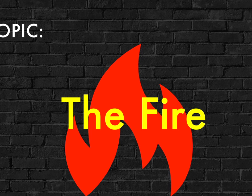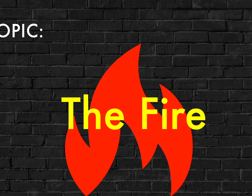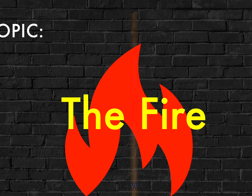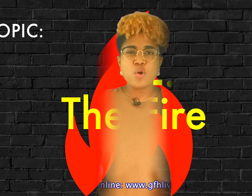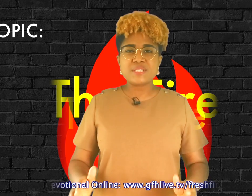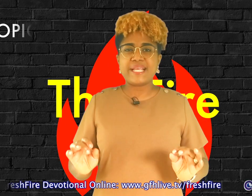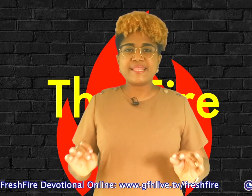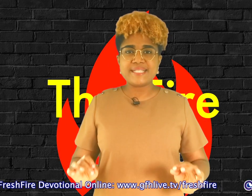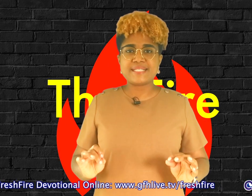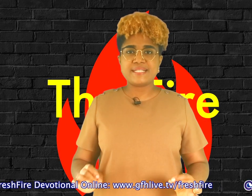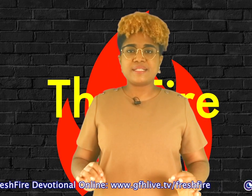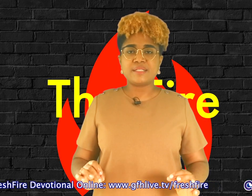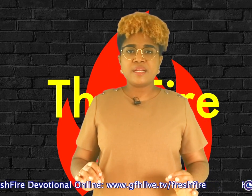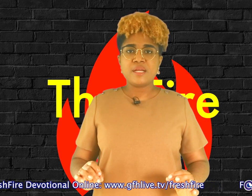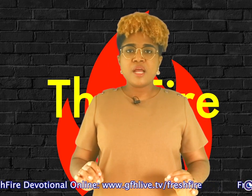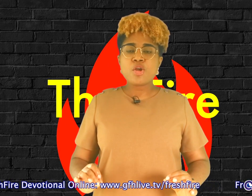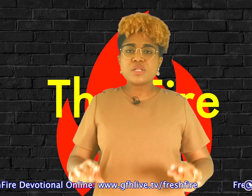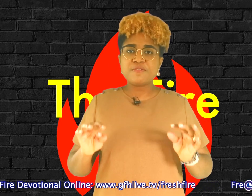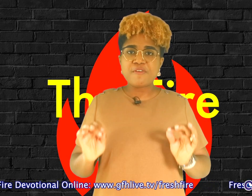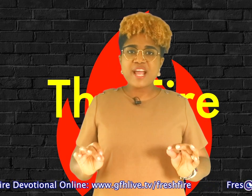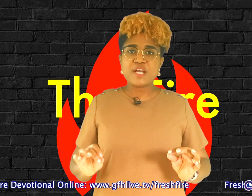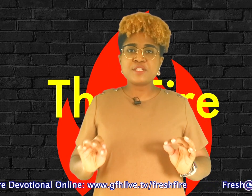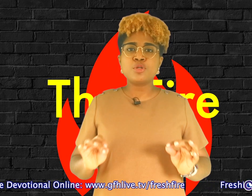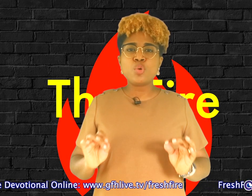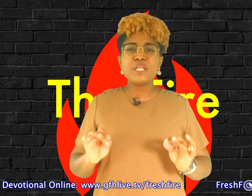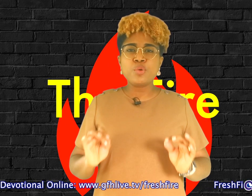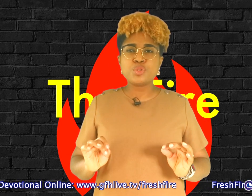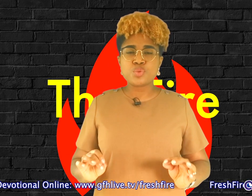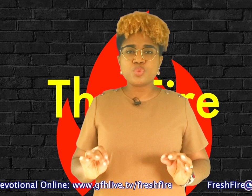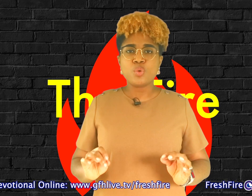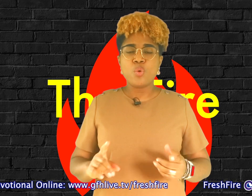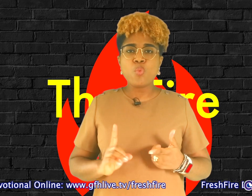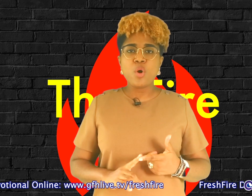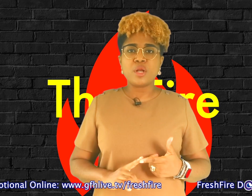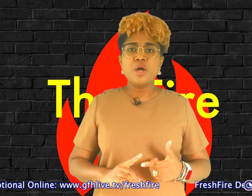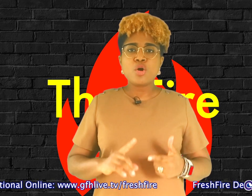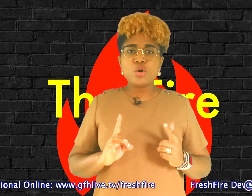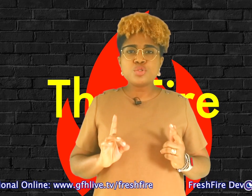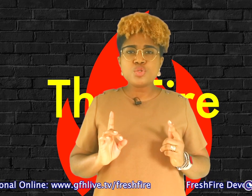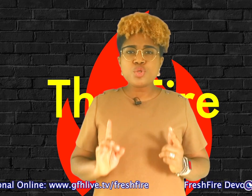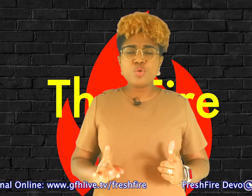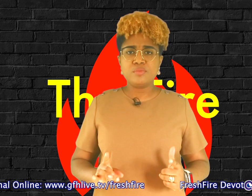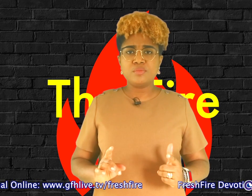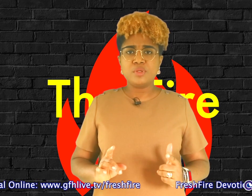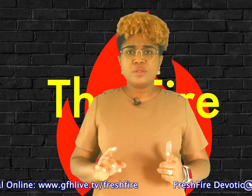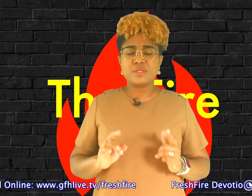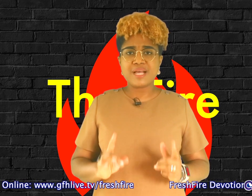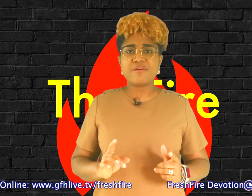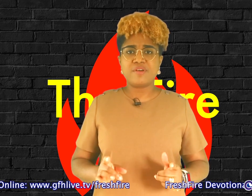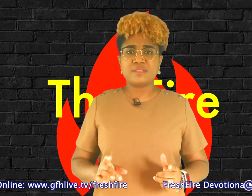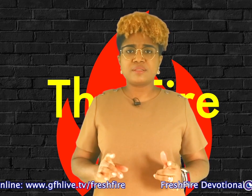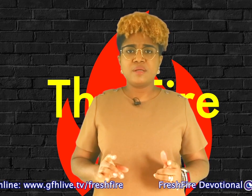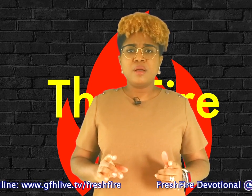of God falls in this season, God's fire is not only going to, one, consume